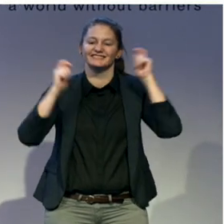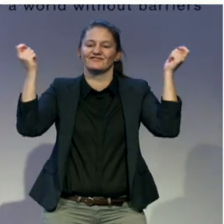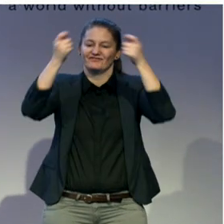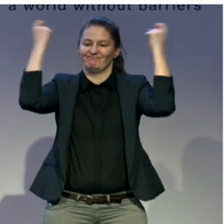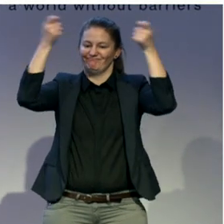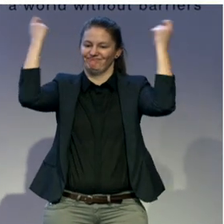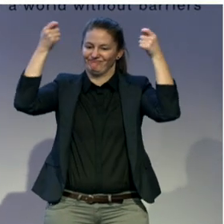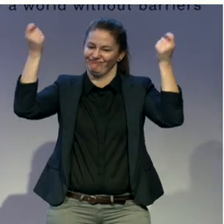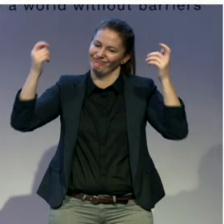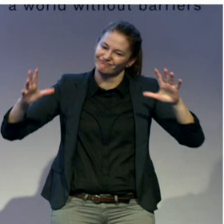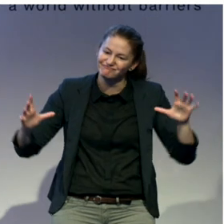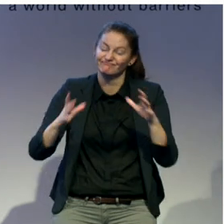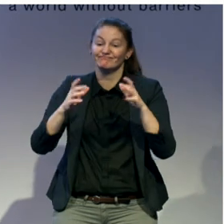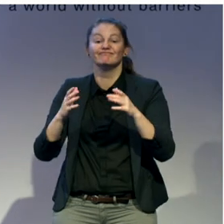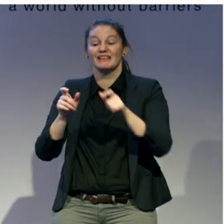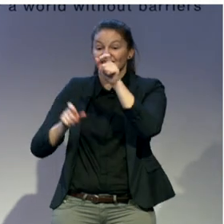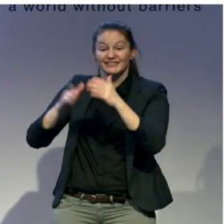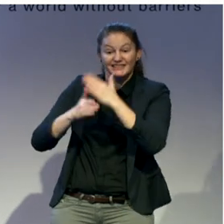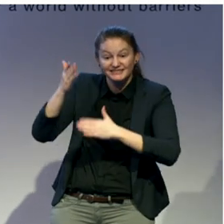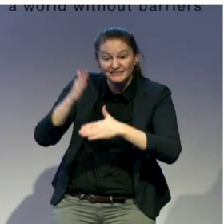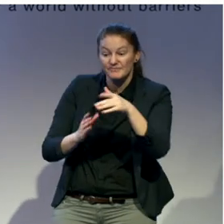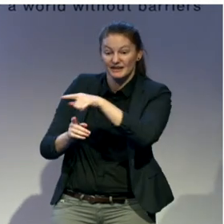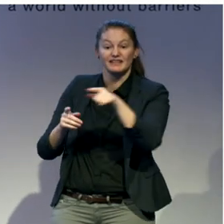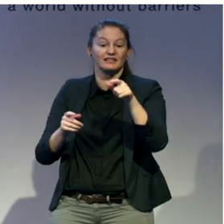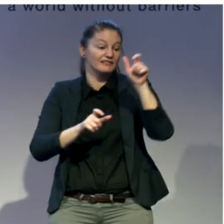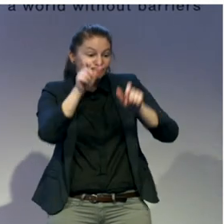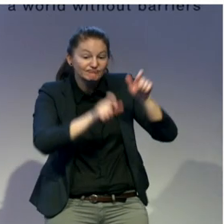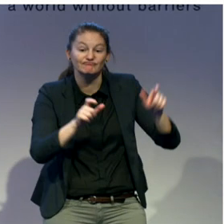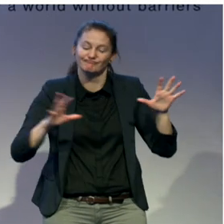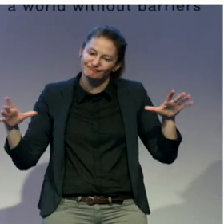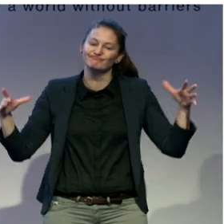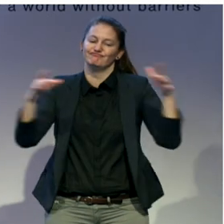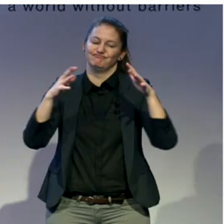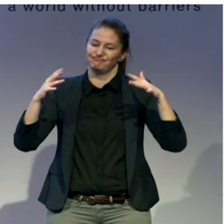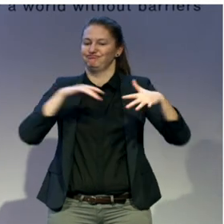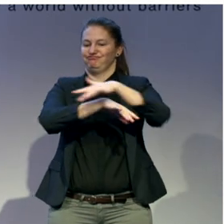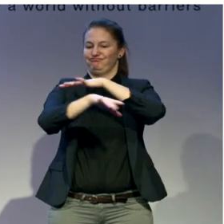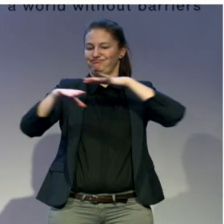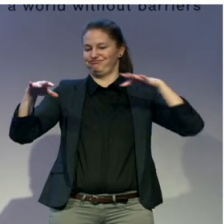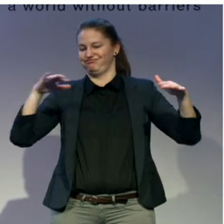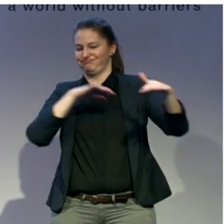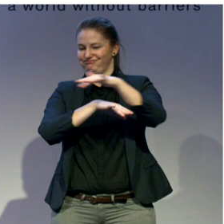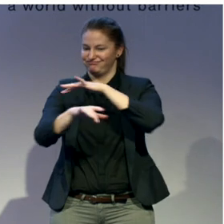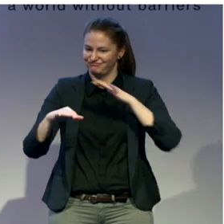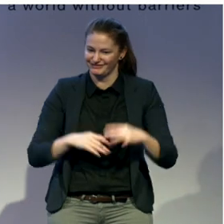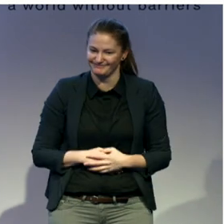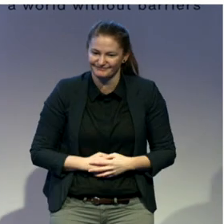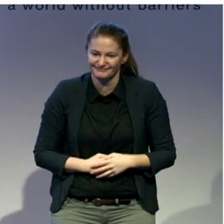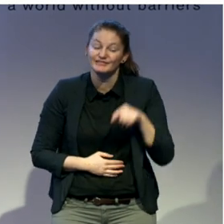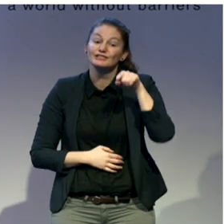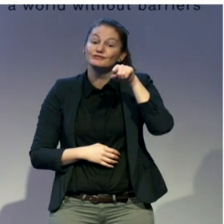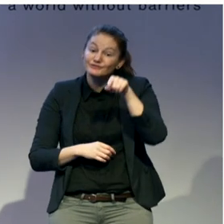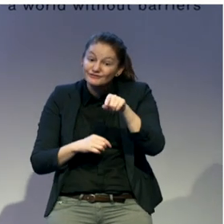disabilities. We got to create a comprehensive model for sexual and reproductive health services